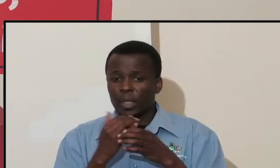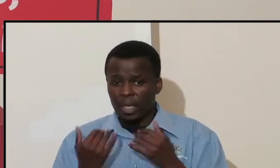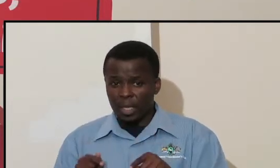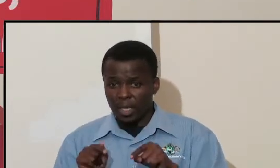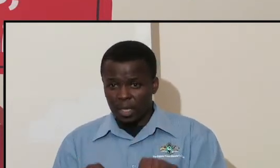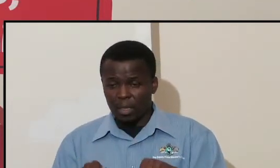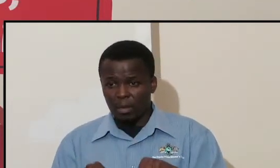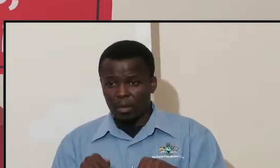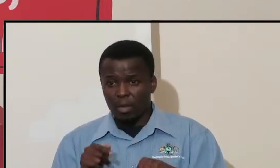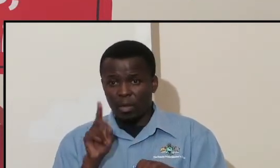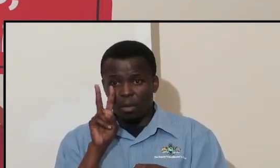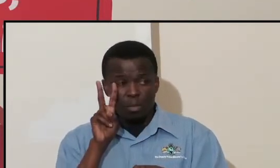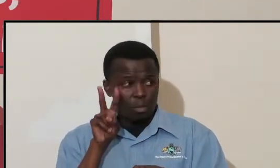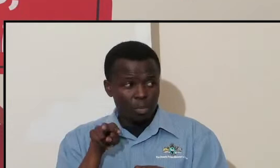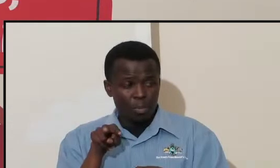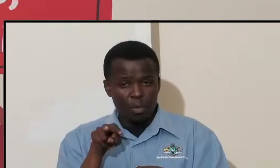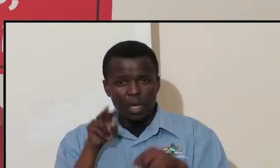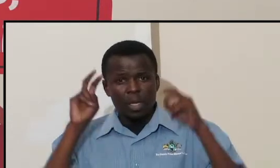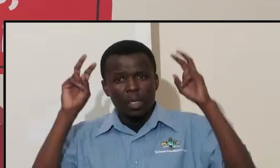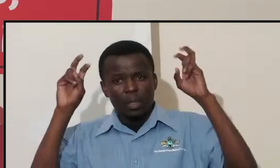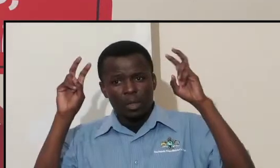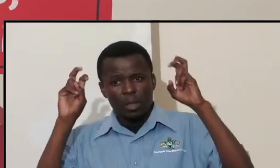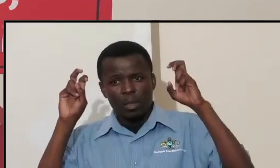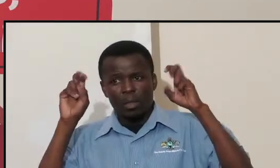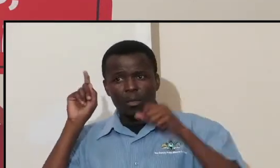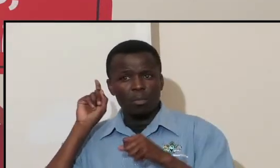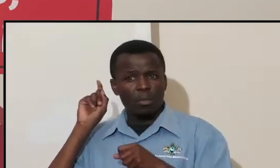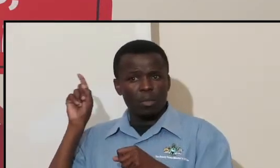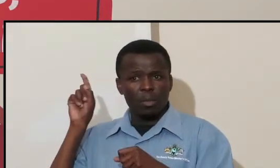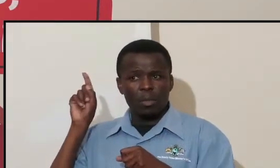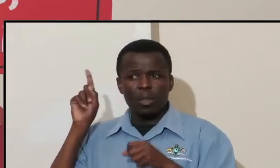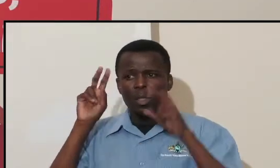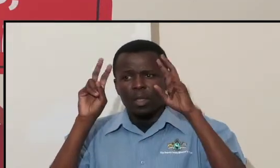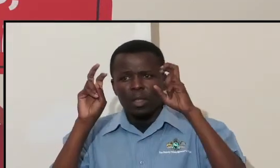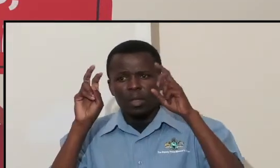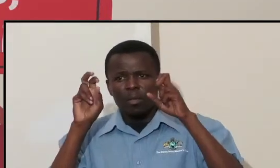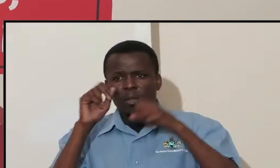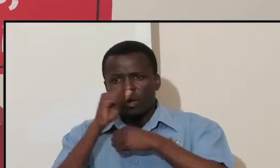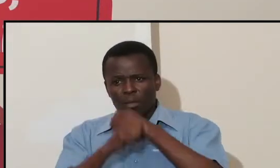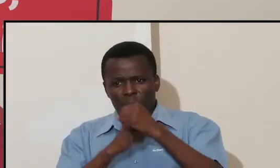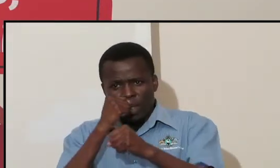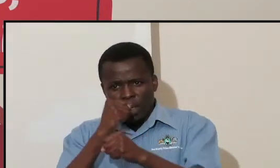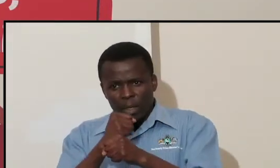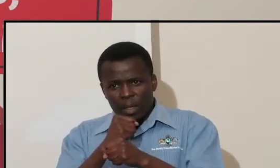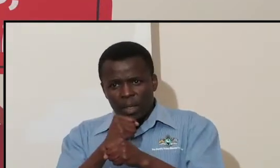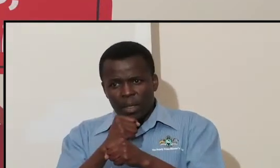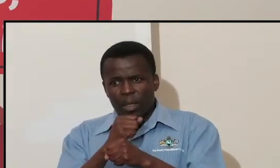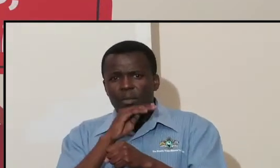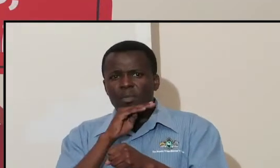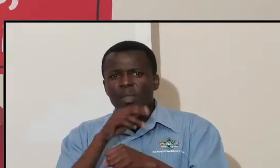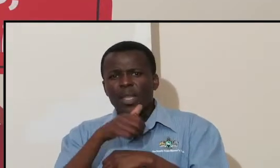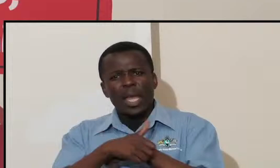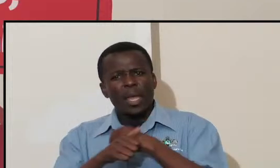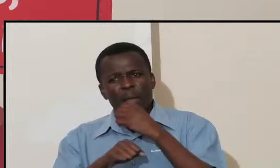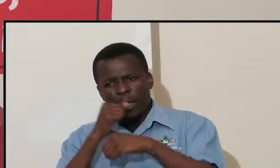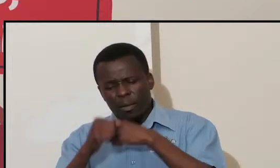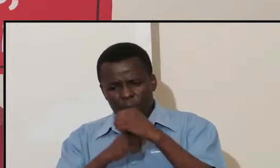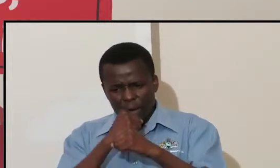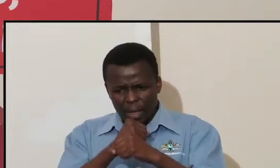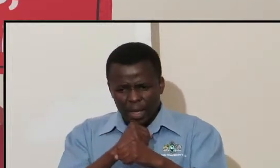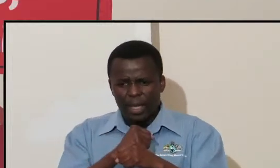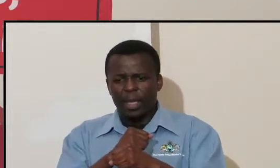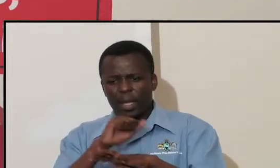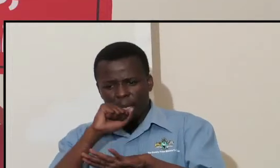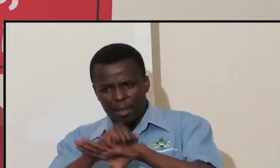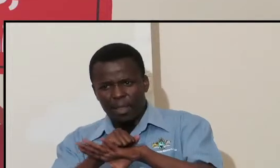at a theme for this year. It is a good thing that time and again and every year we can come and inject new energy and